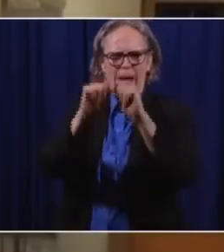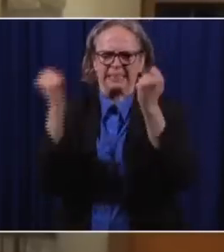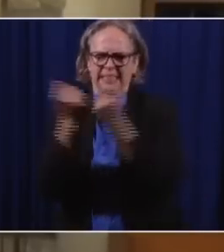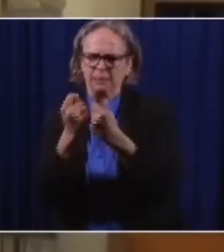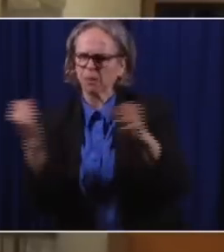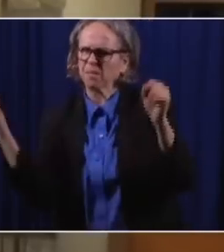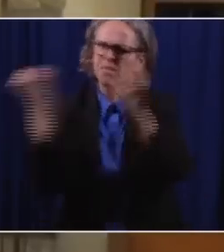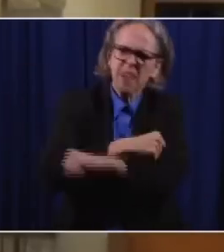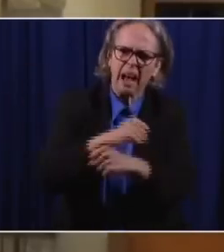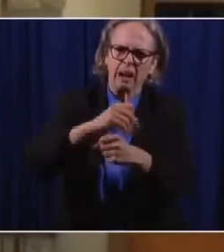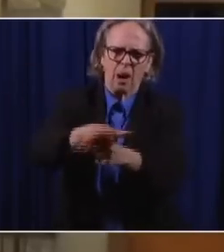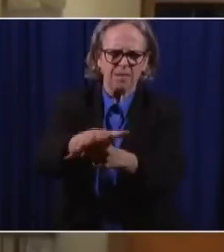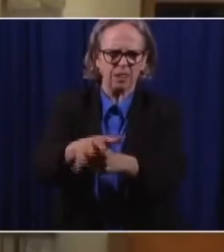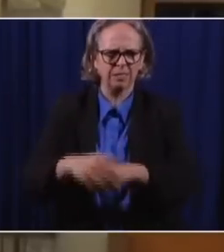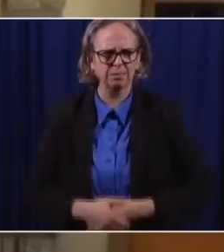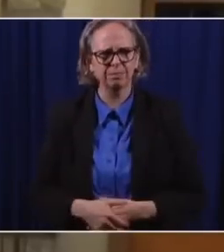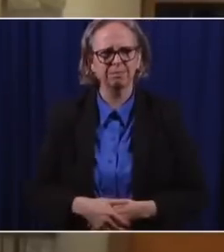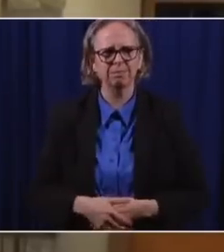Health.